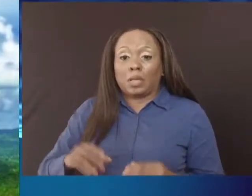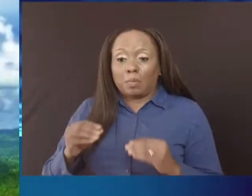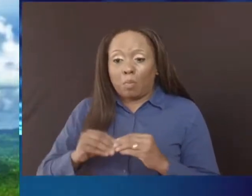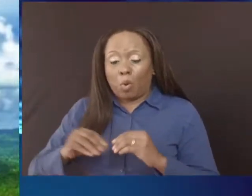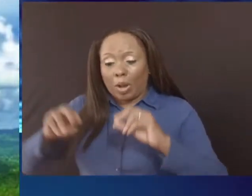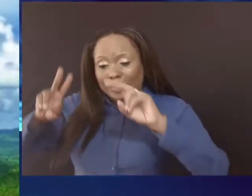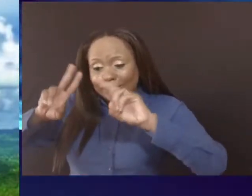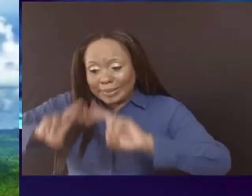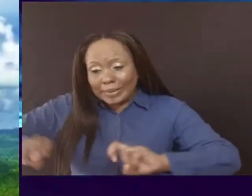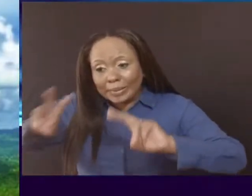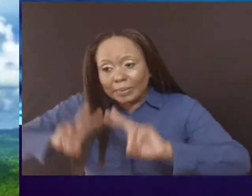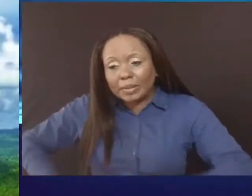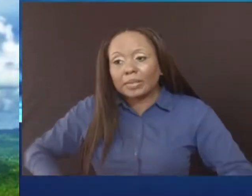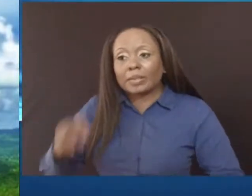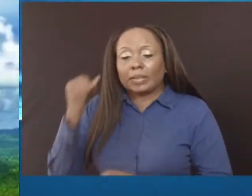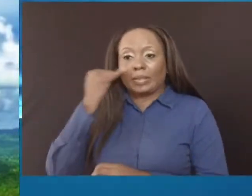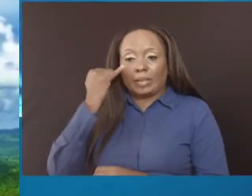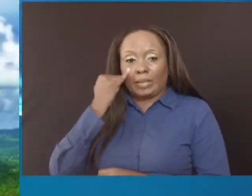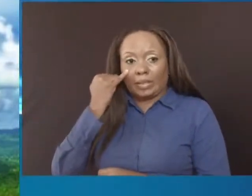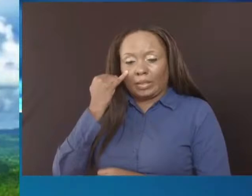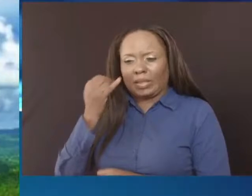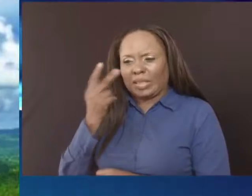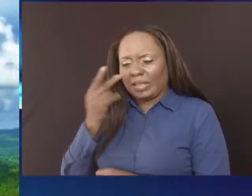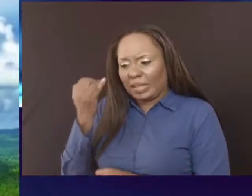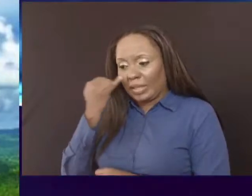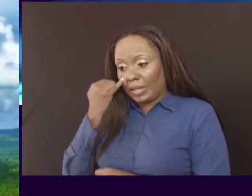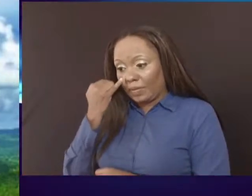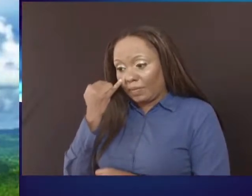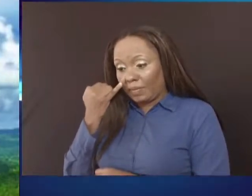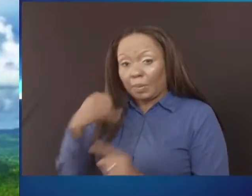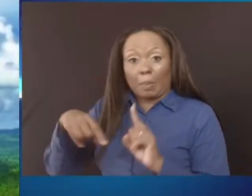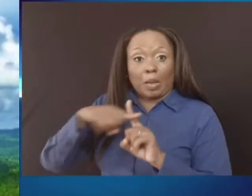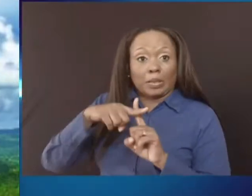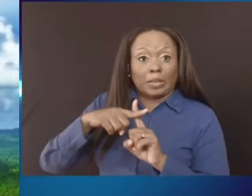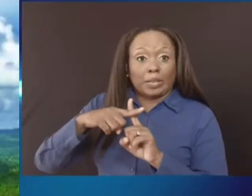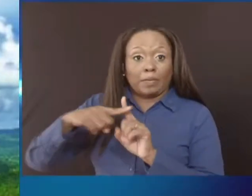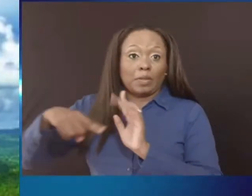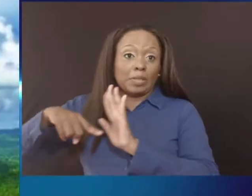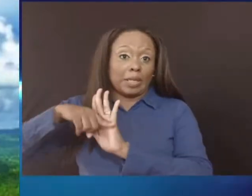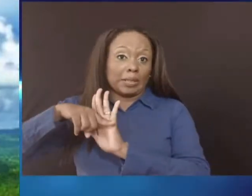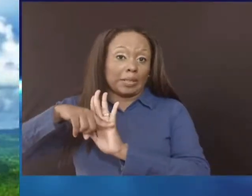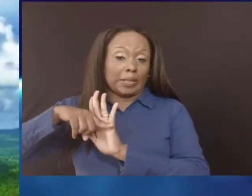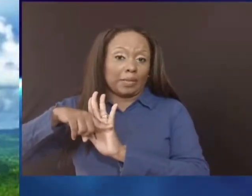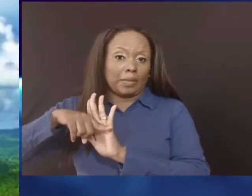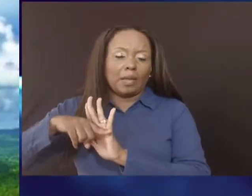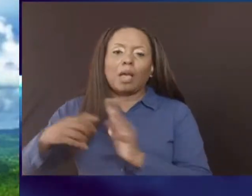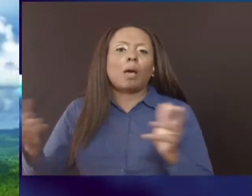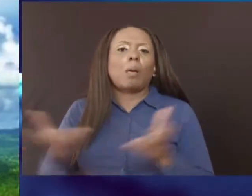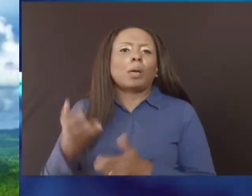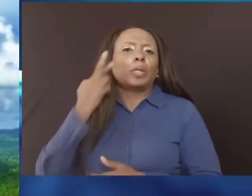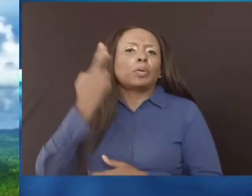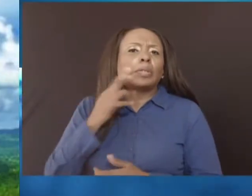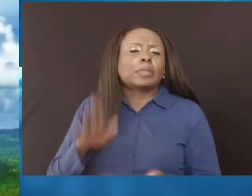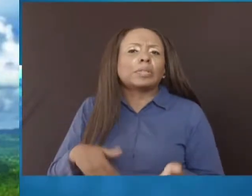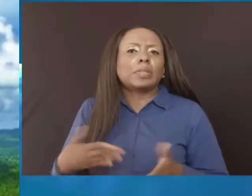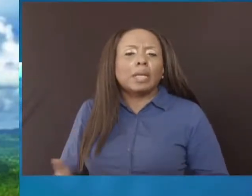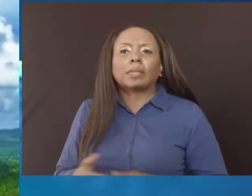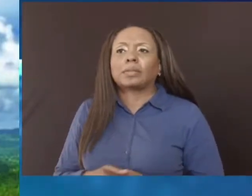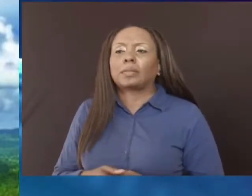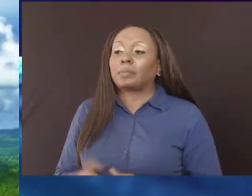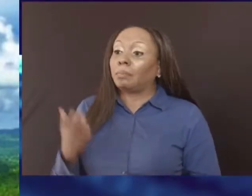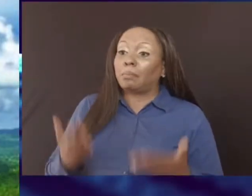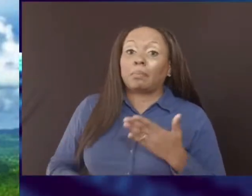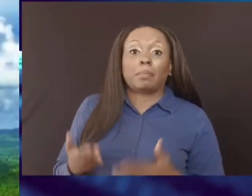body, the person essentially has a negative COVID swab and the cause of their death is unknown or